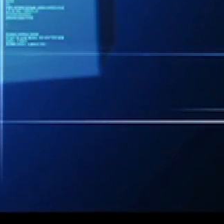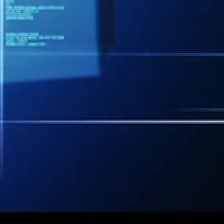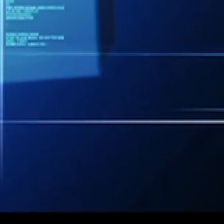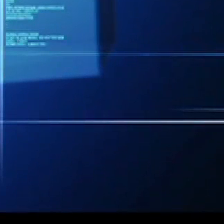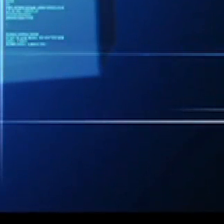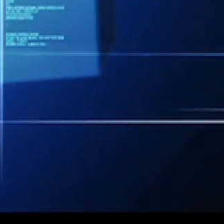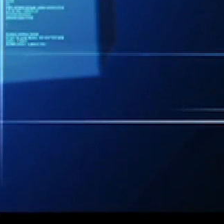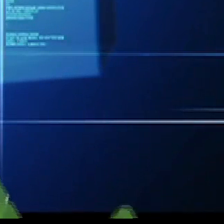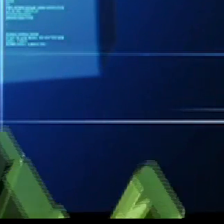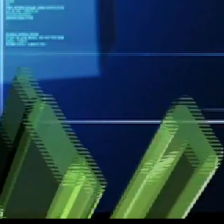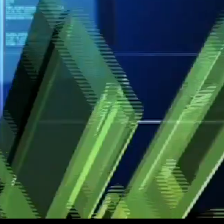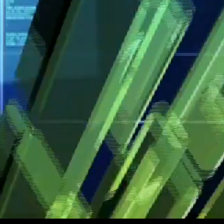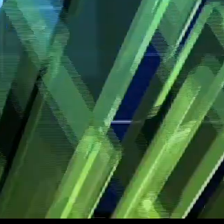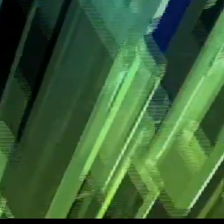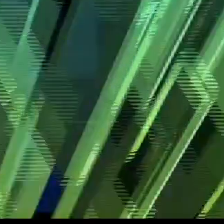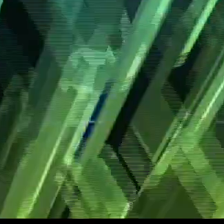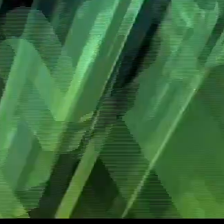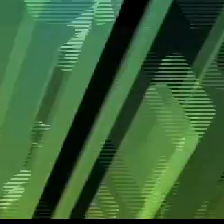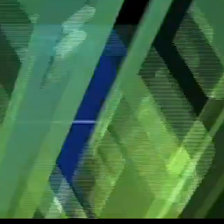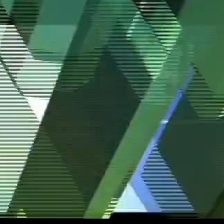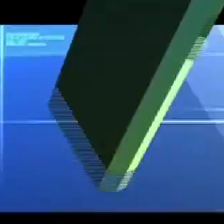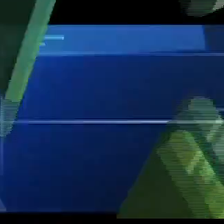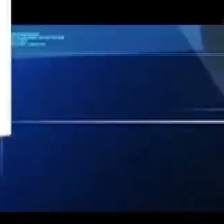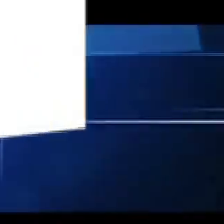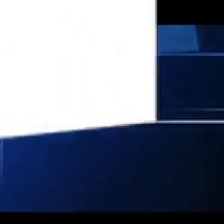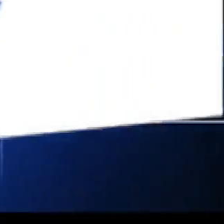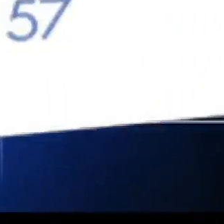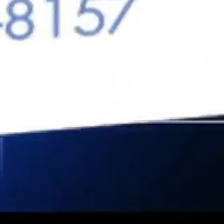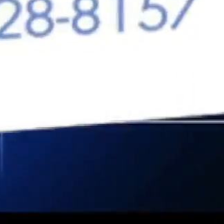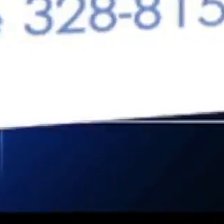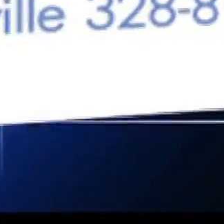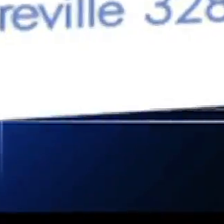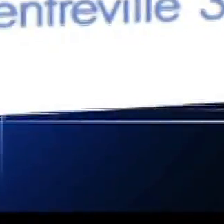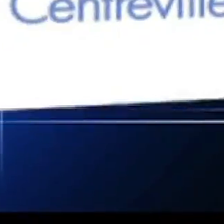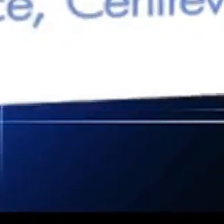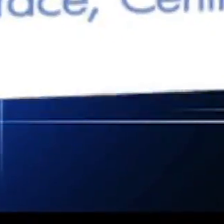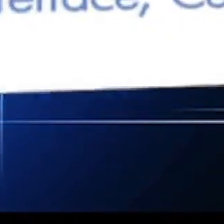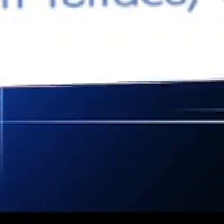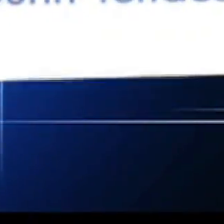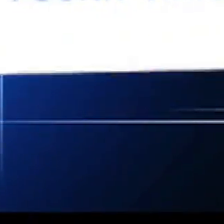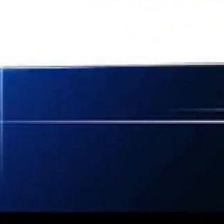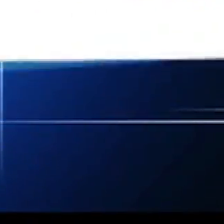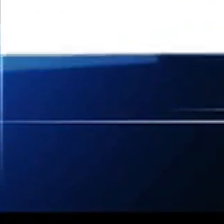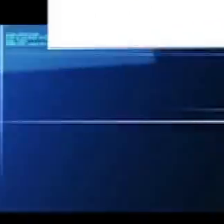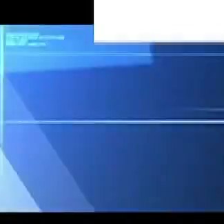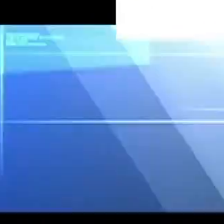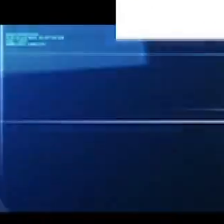This is ZNS Total Sports, brought to you by 4th Terrace Diagnostic Center.